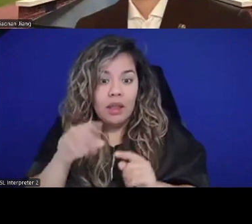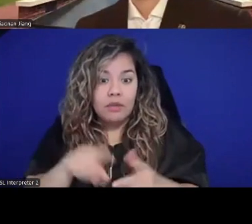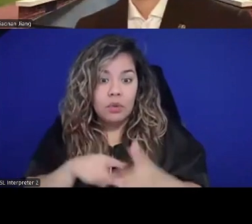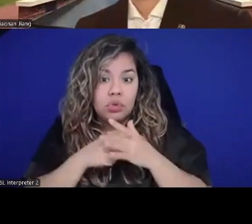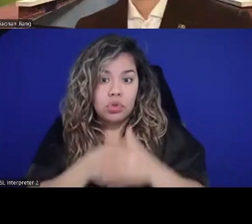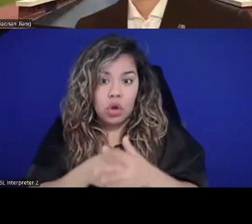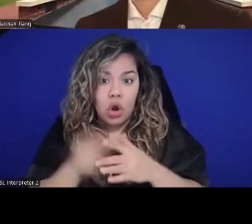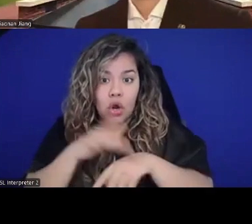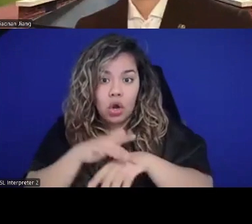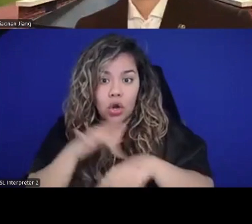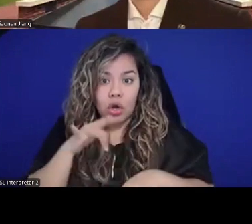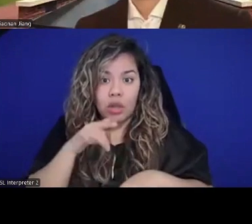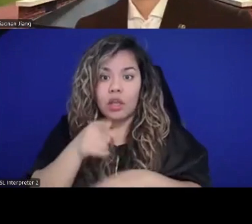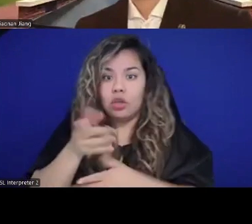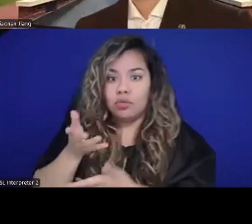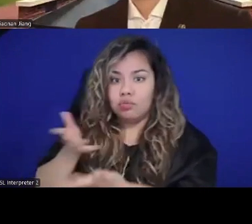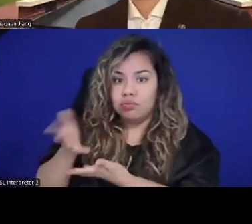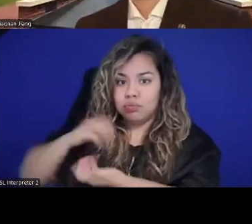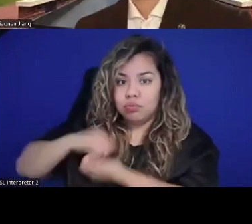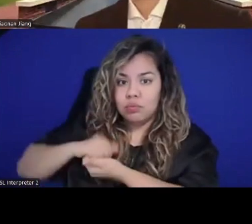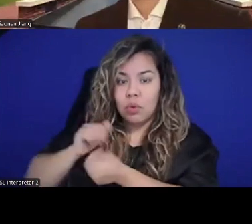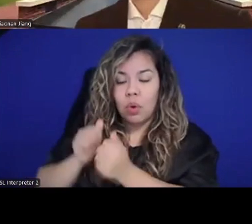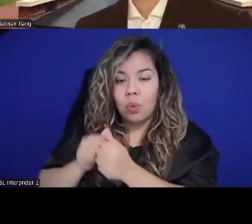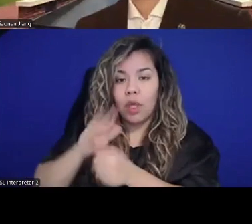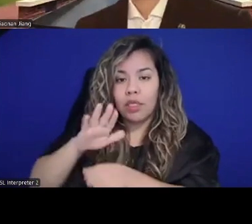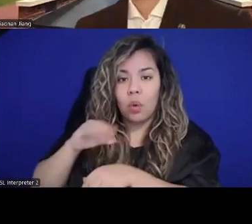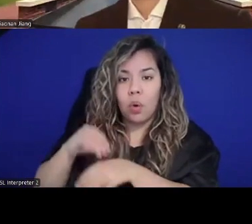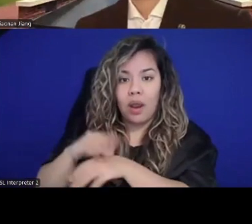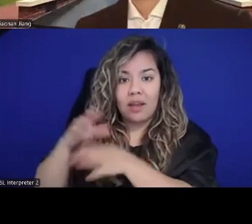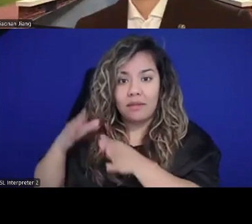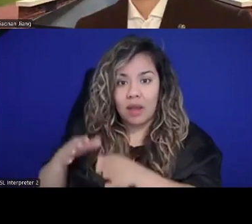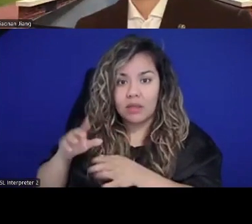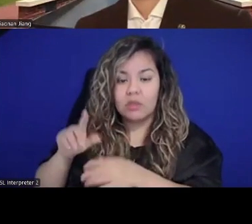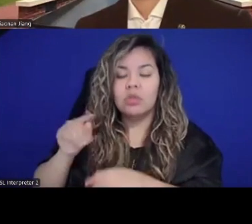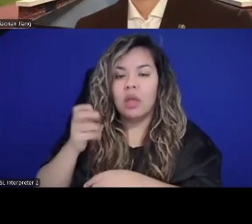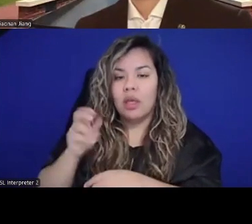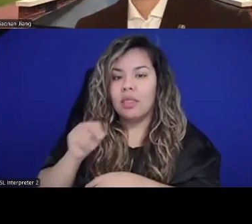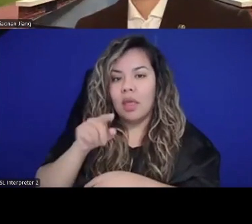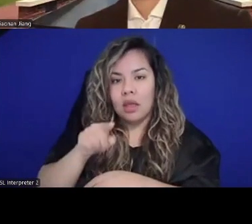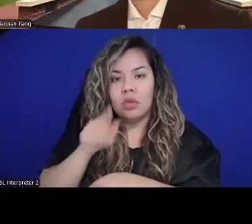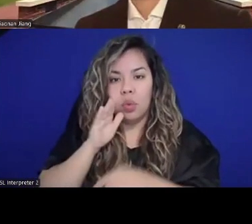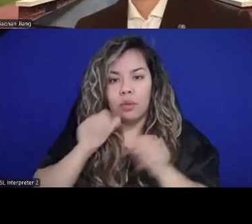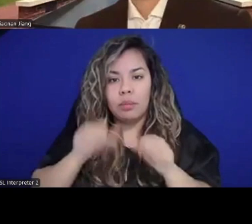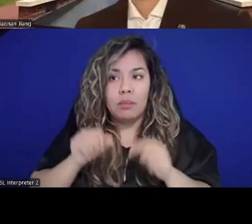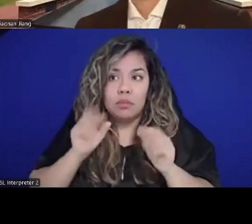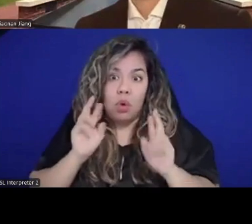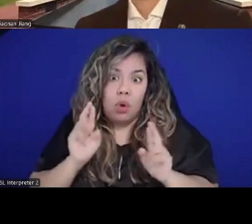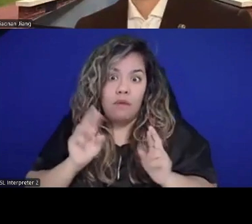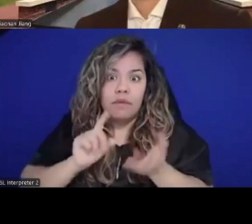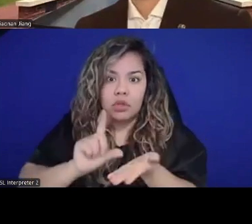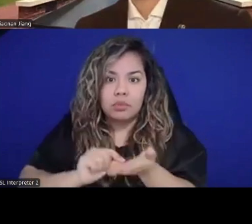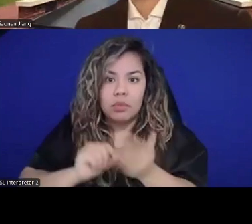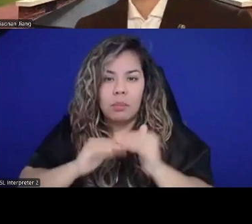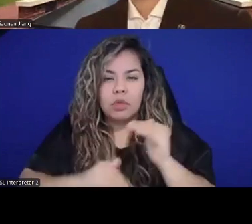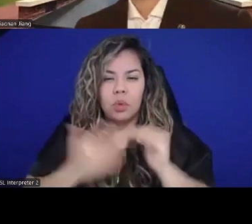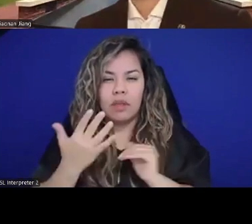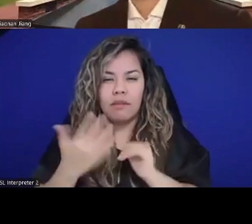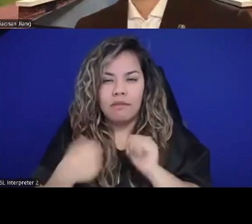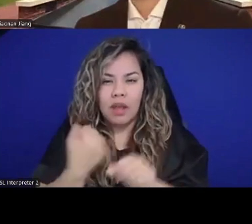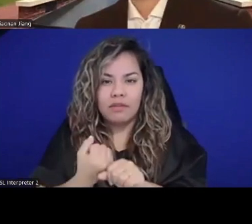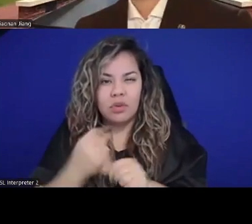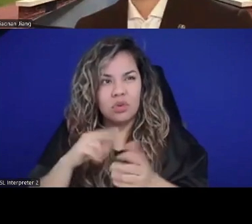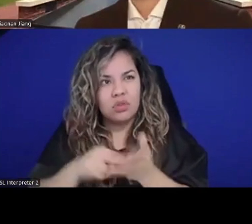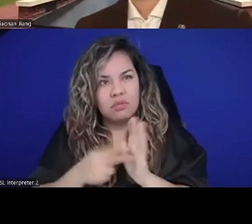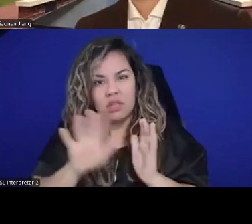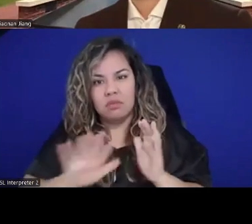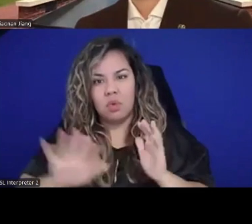work with your advisor, then you will be able to, hopefully publish within 5 years, by the time you graduate.